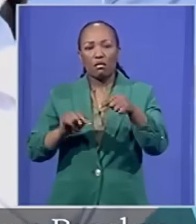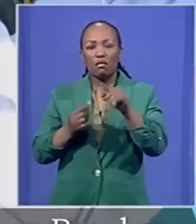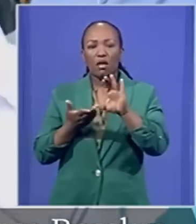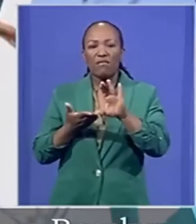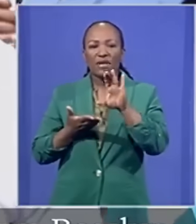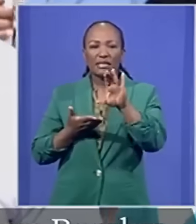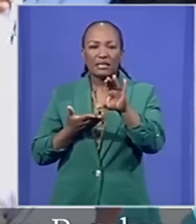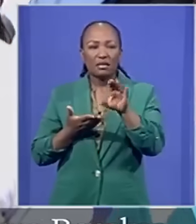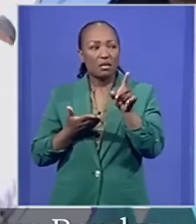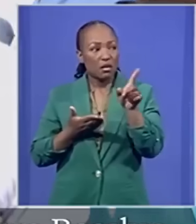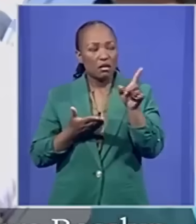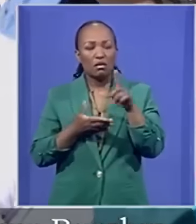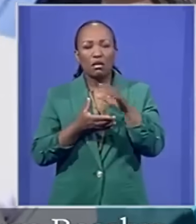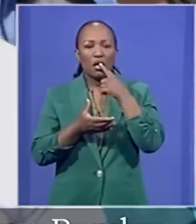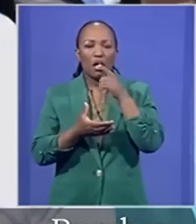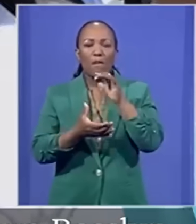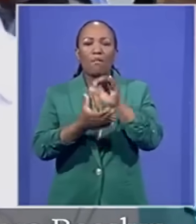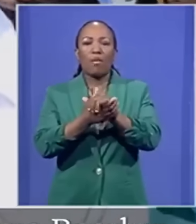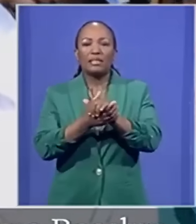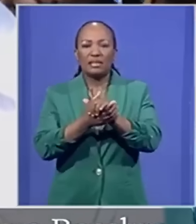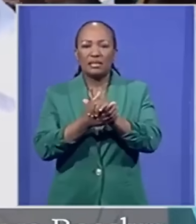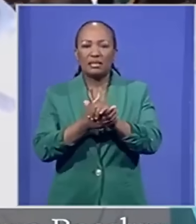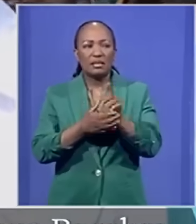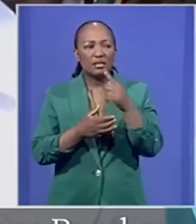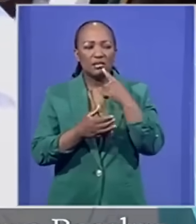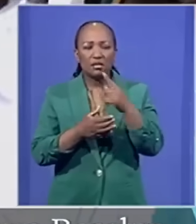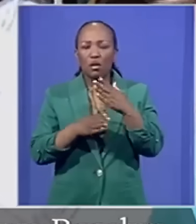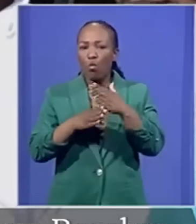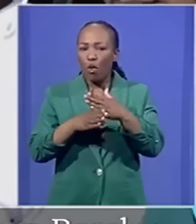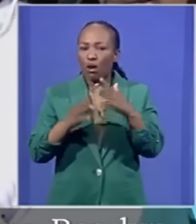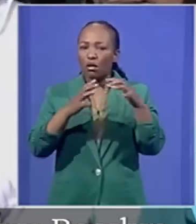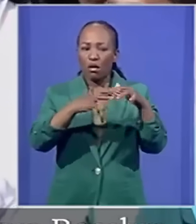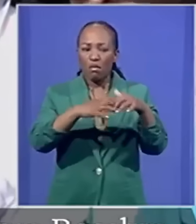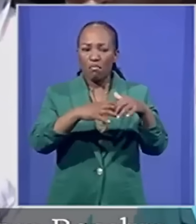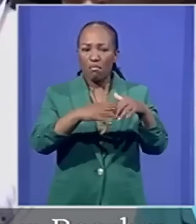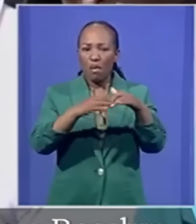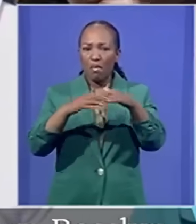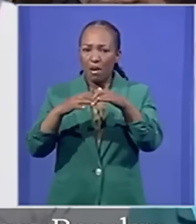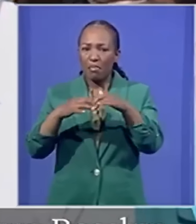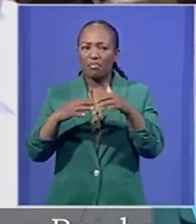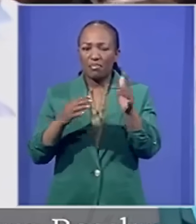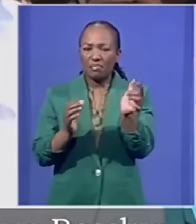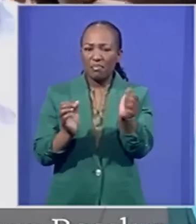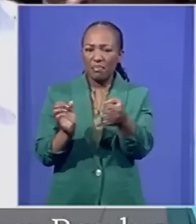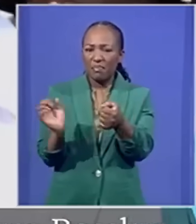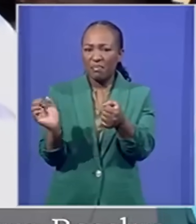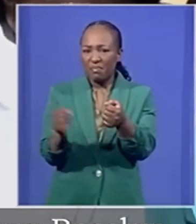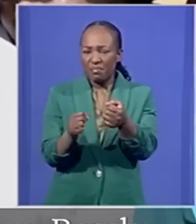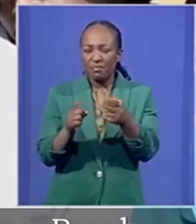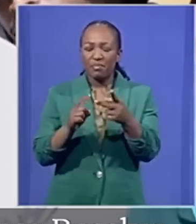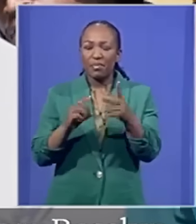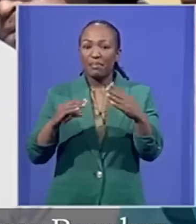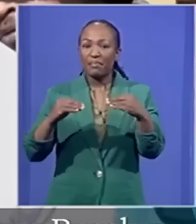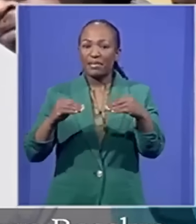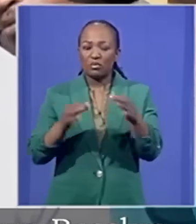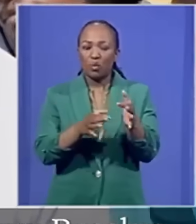make sure that they increase job creation. They are going to ensure that they empower small businesses. They are going to ensure that they